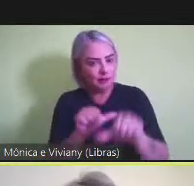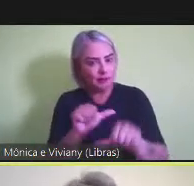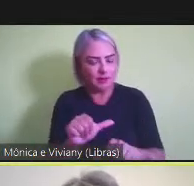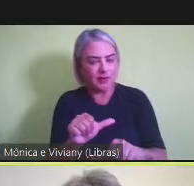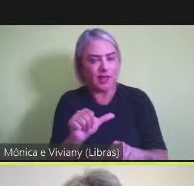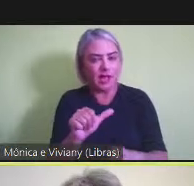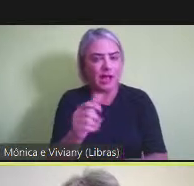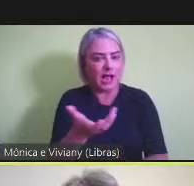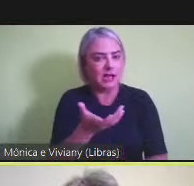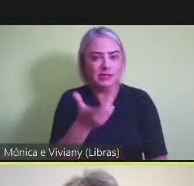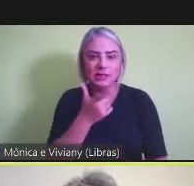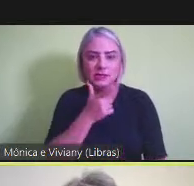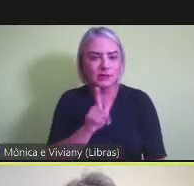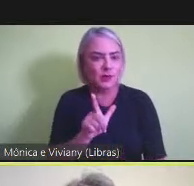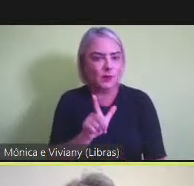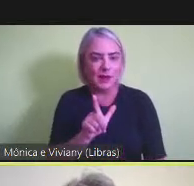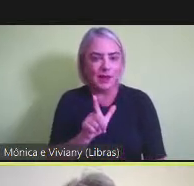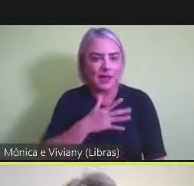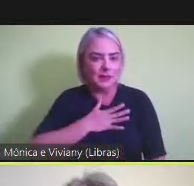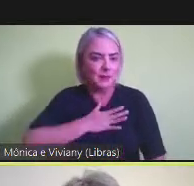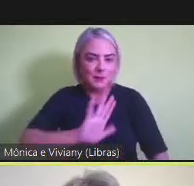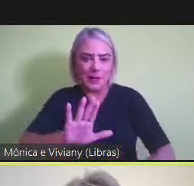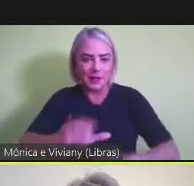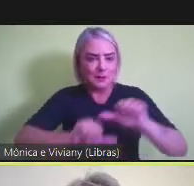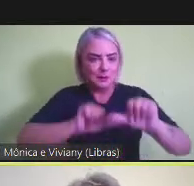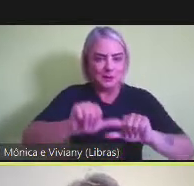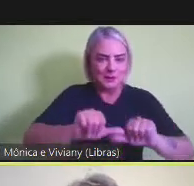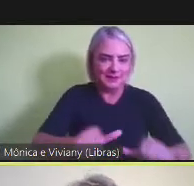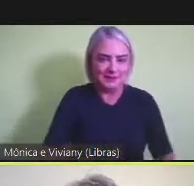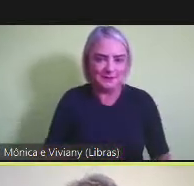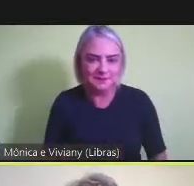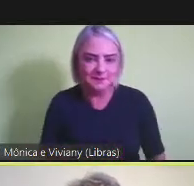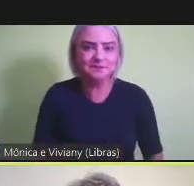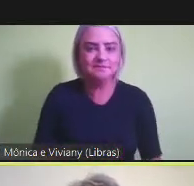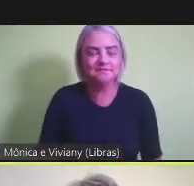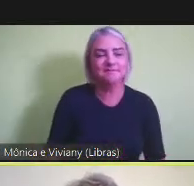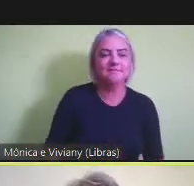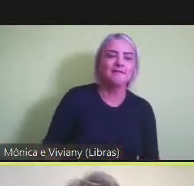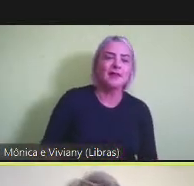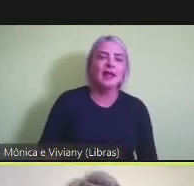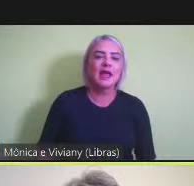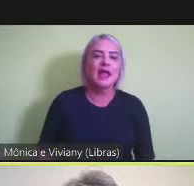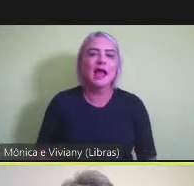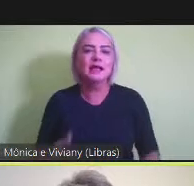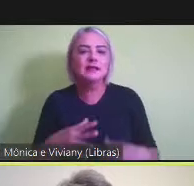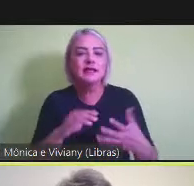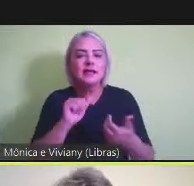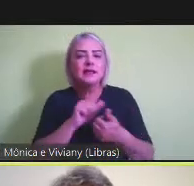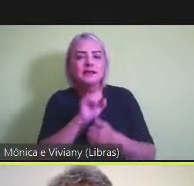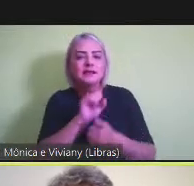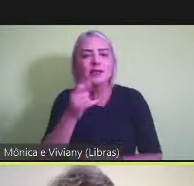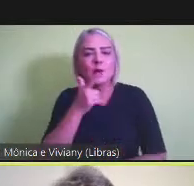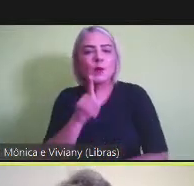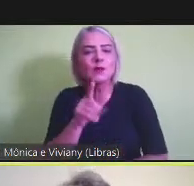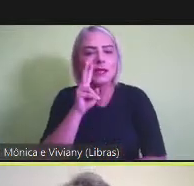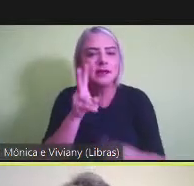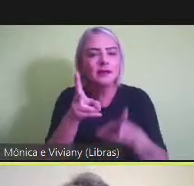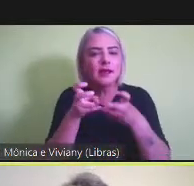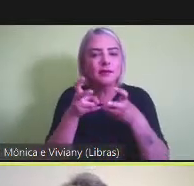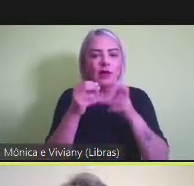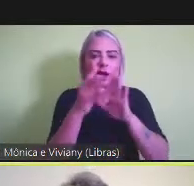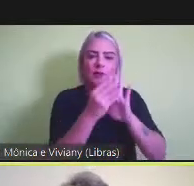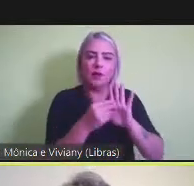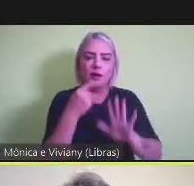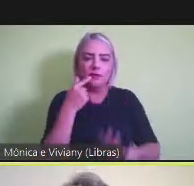Why? Because we want to change a lot, and a lot of things we don't want to change. So if we